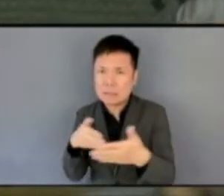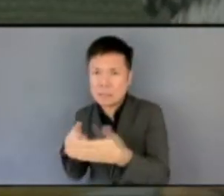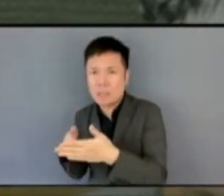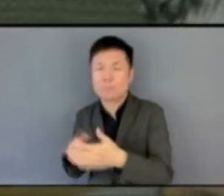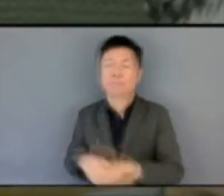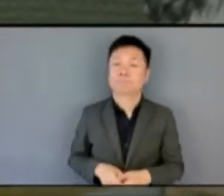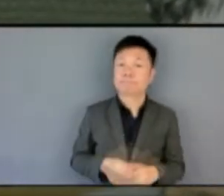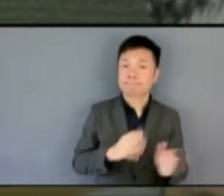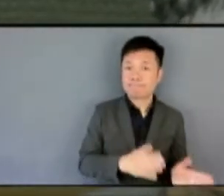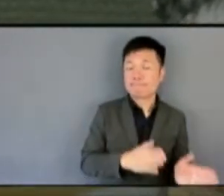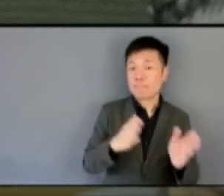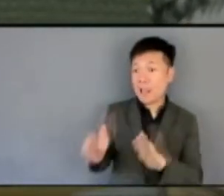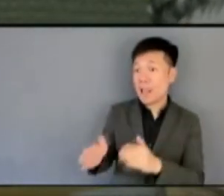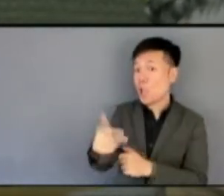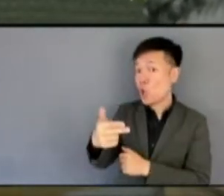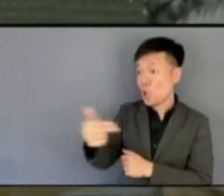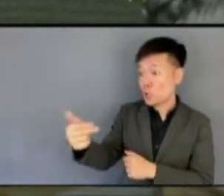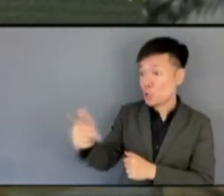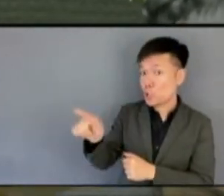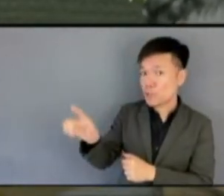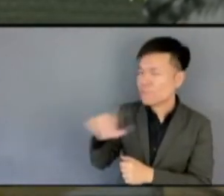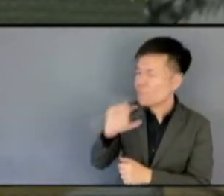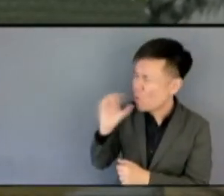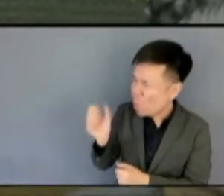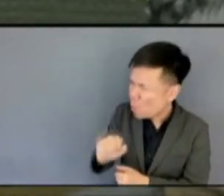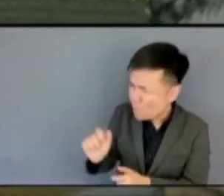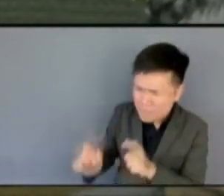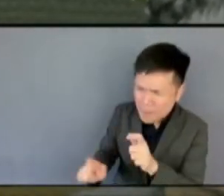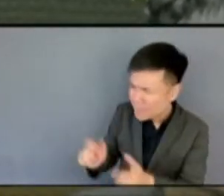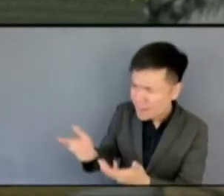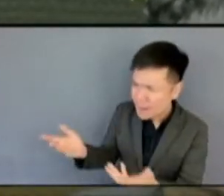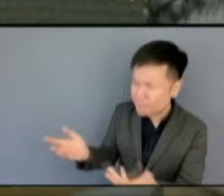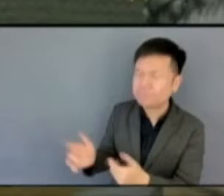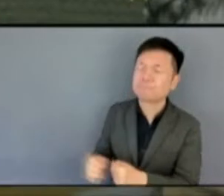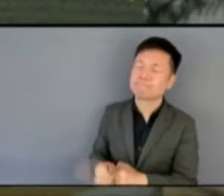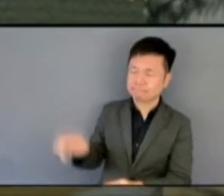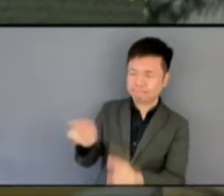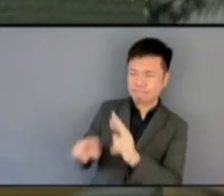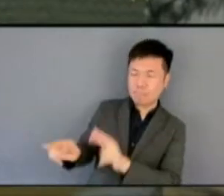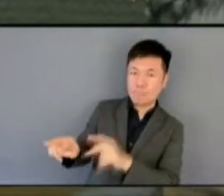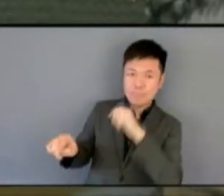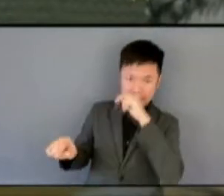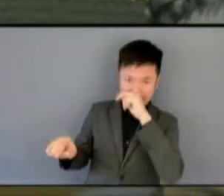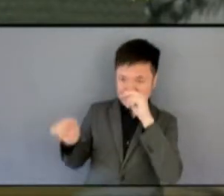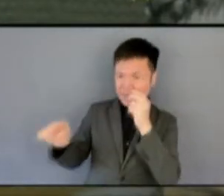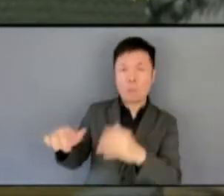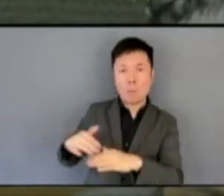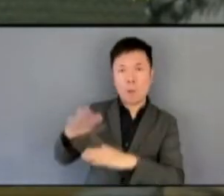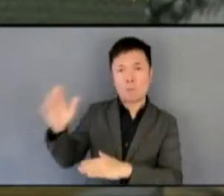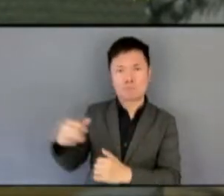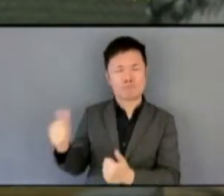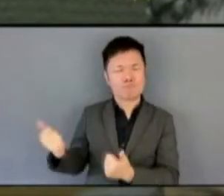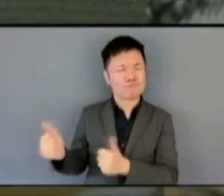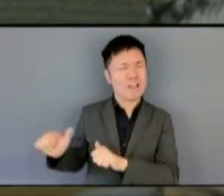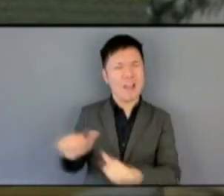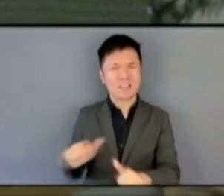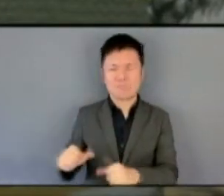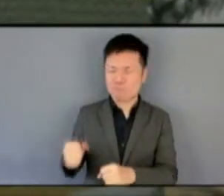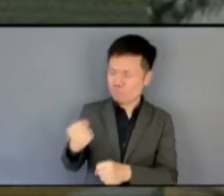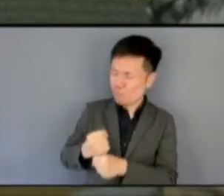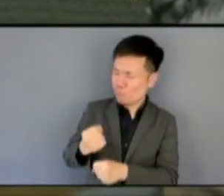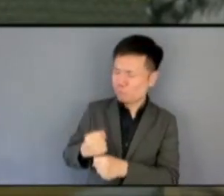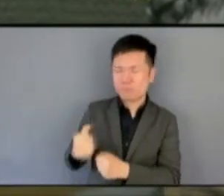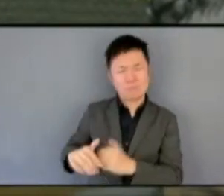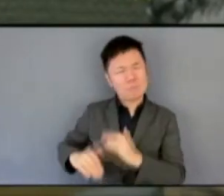Indonesia on healthy aging and longevity captured the profile of seniors who remain active at the age of 70 and above